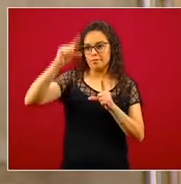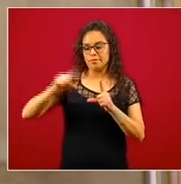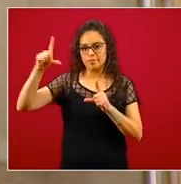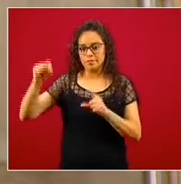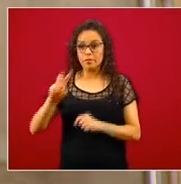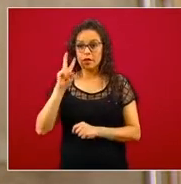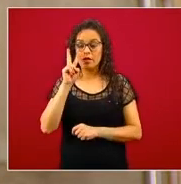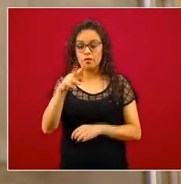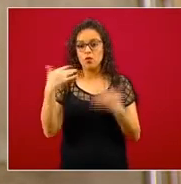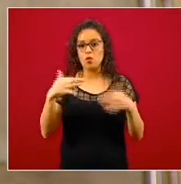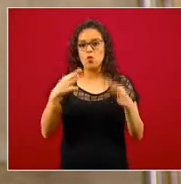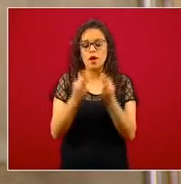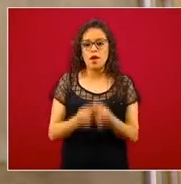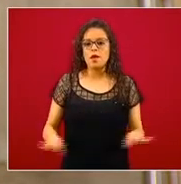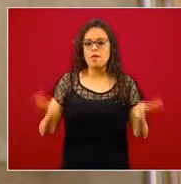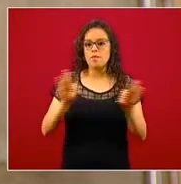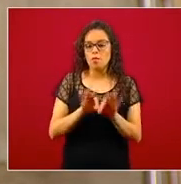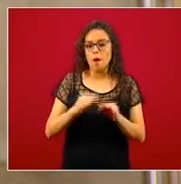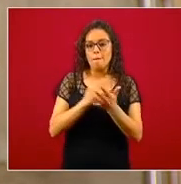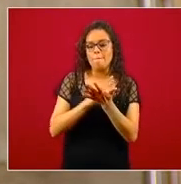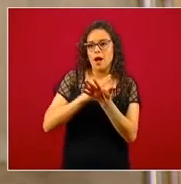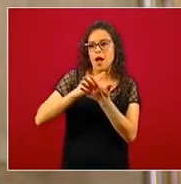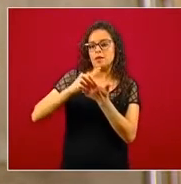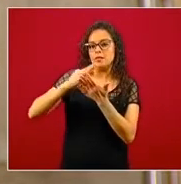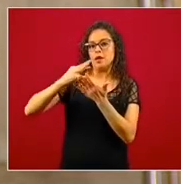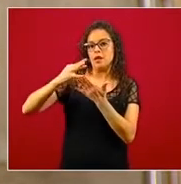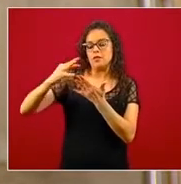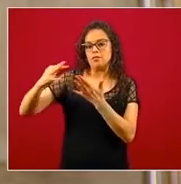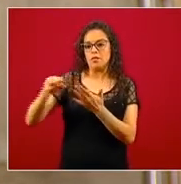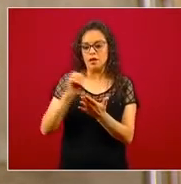Hi, Dr. Alomia. I am from Aba